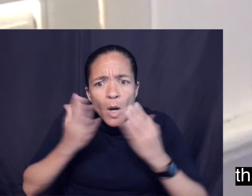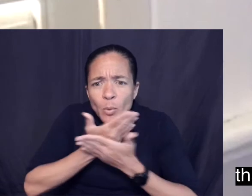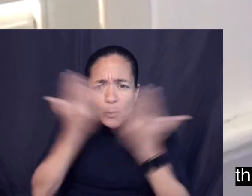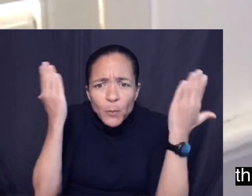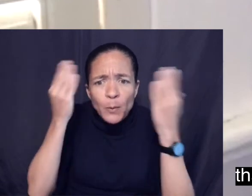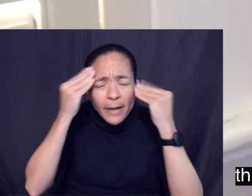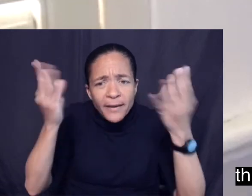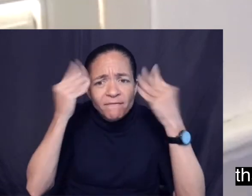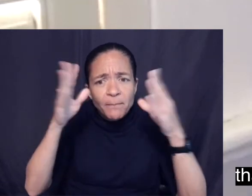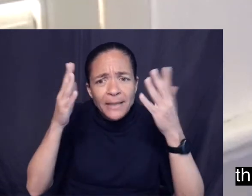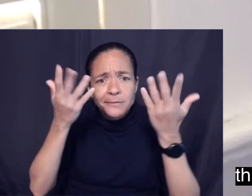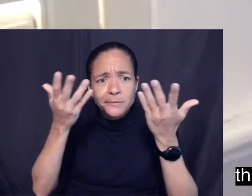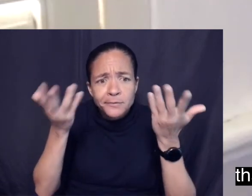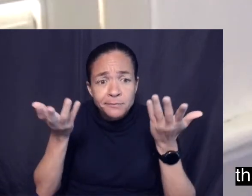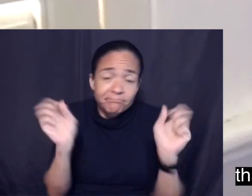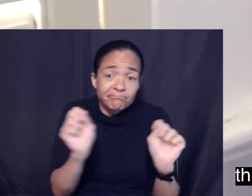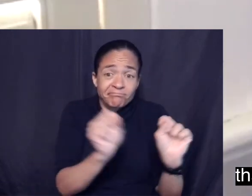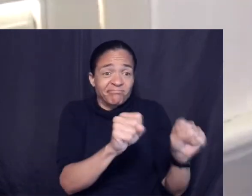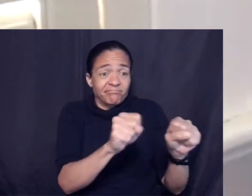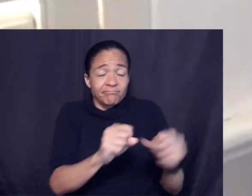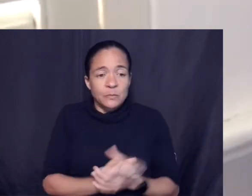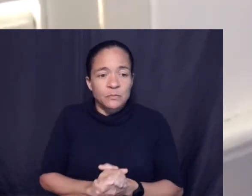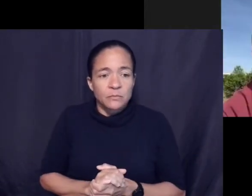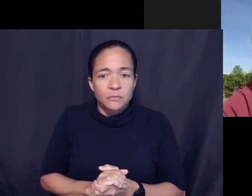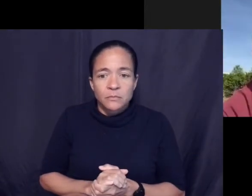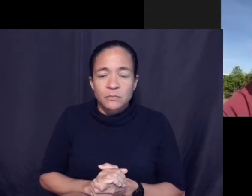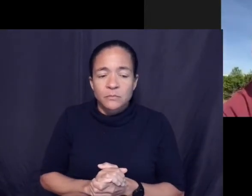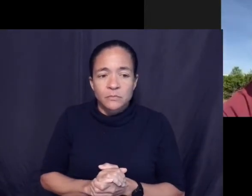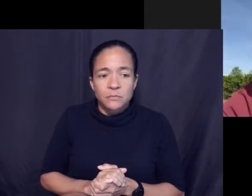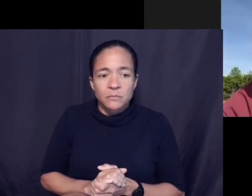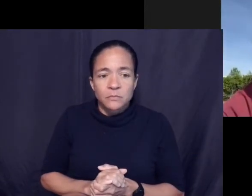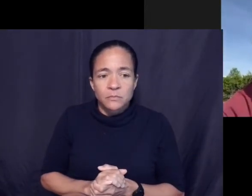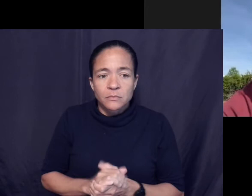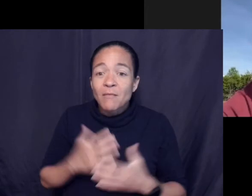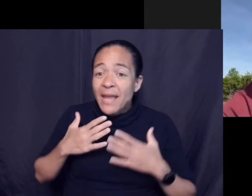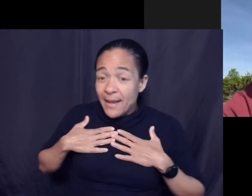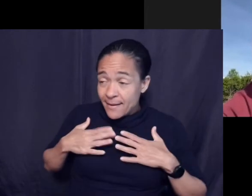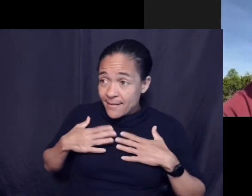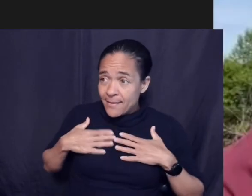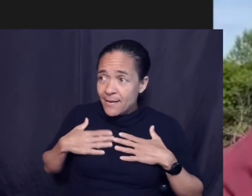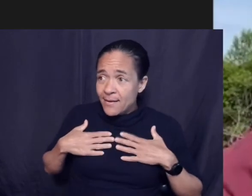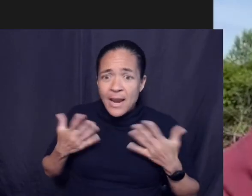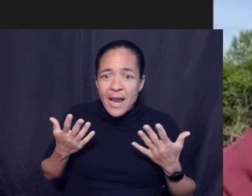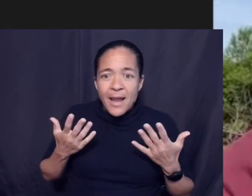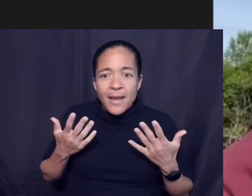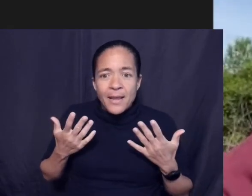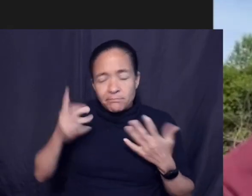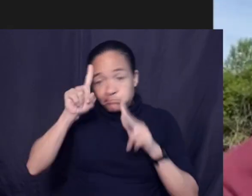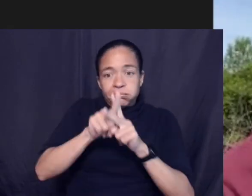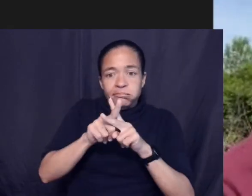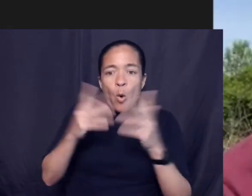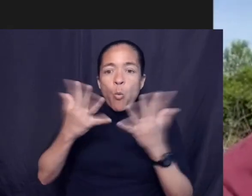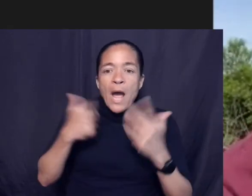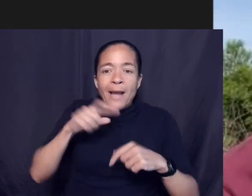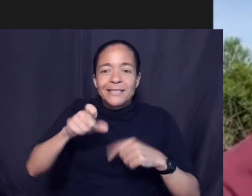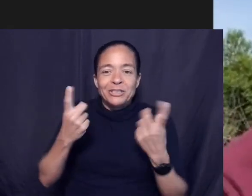no information whatsoever. Yep. I was more like, okay, what we need to